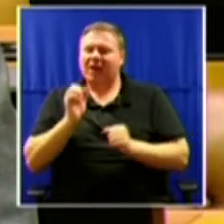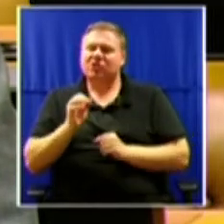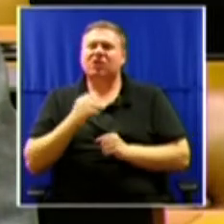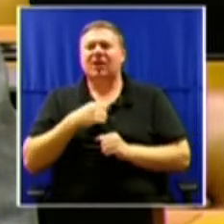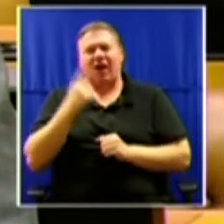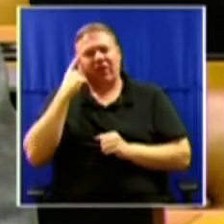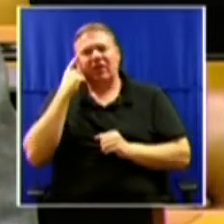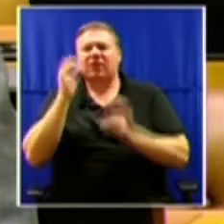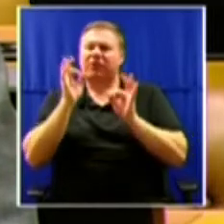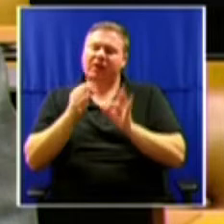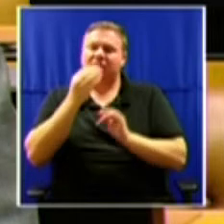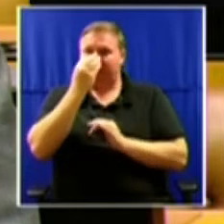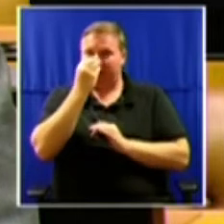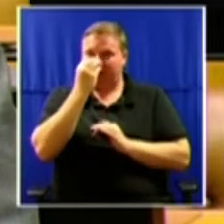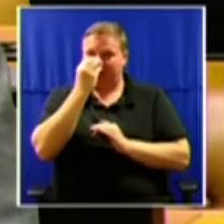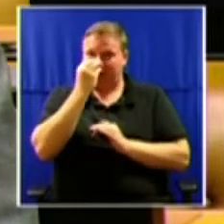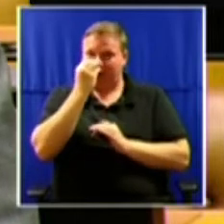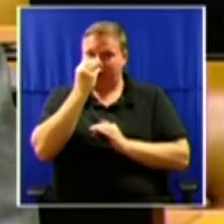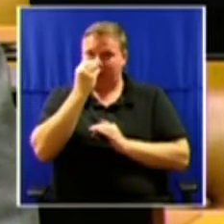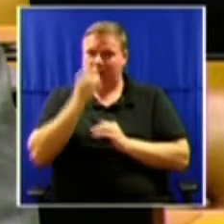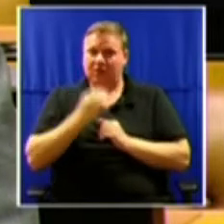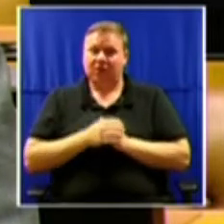have